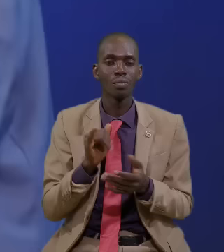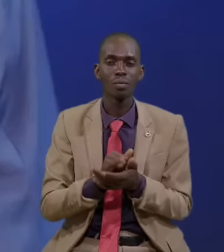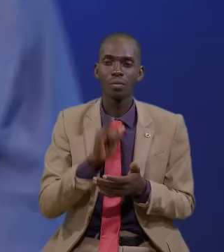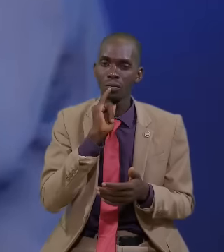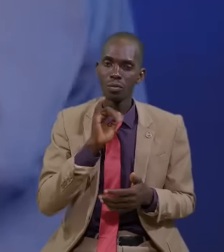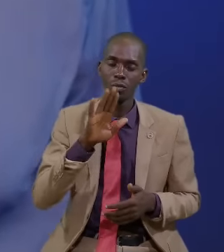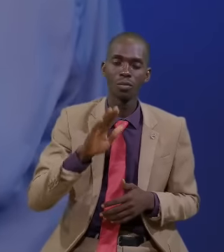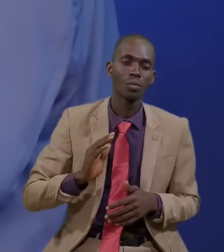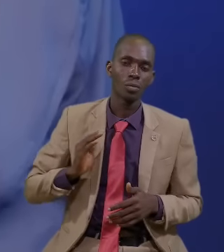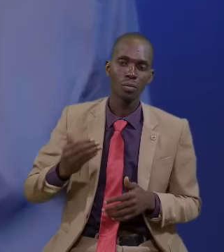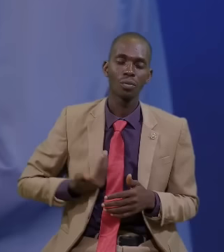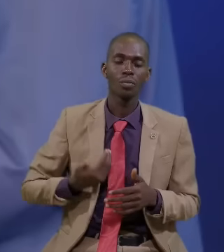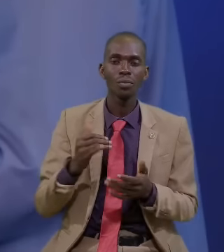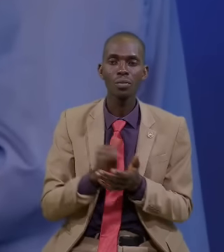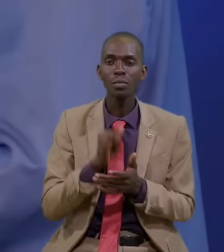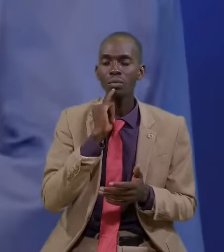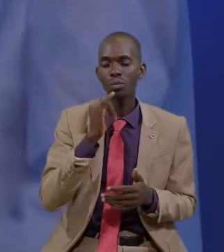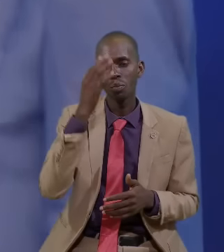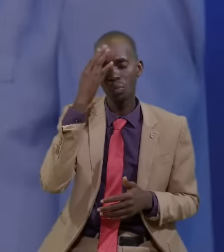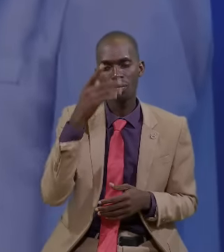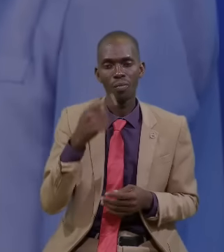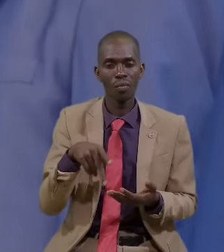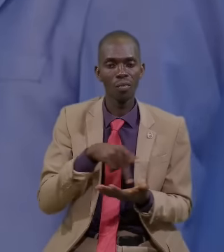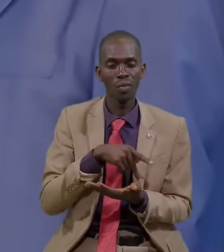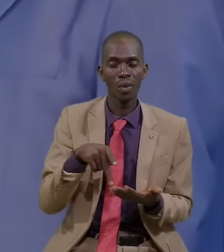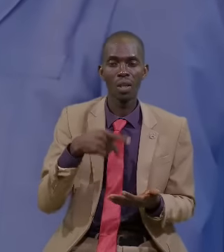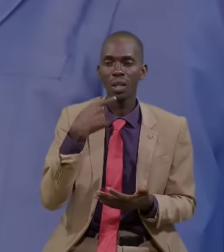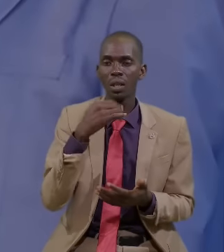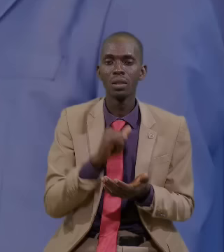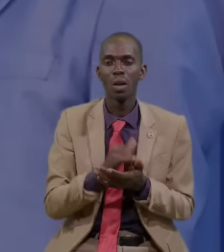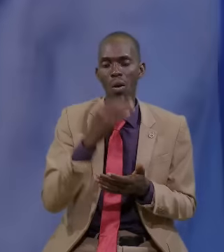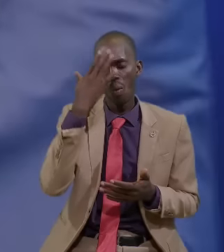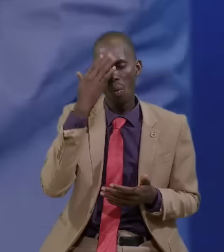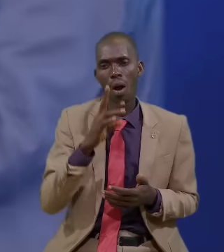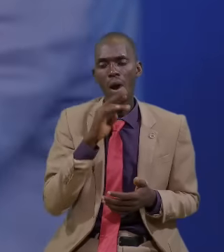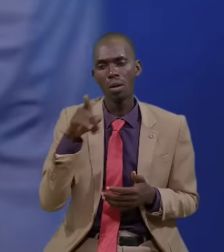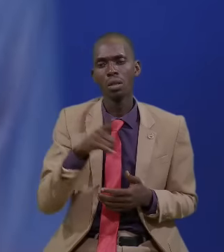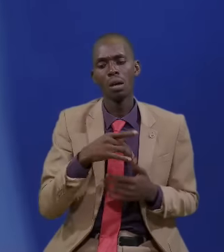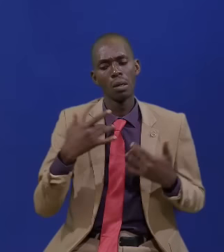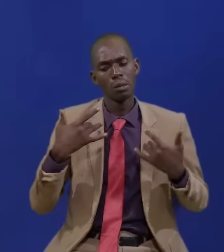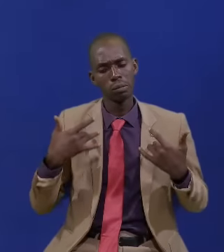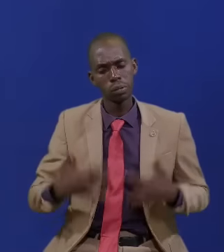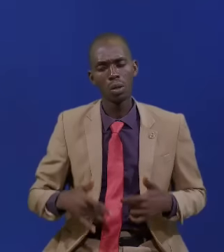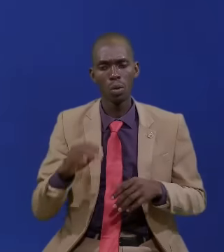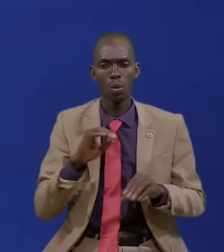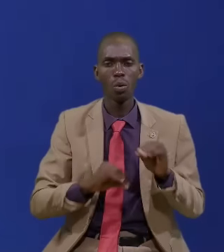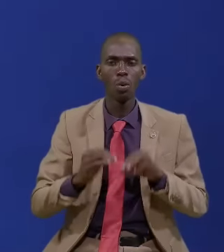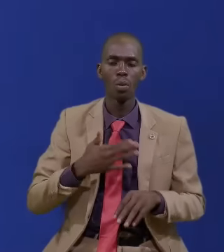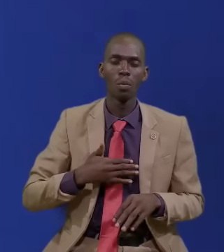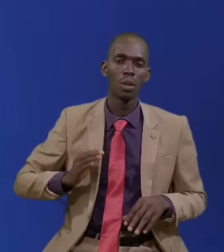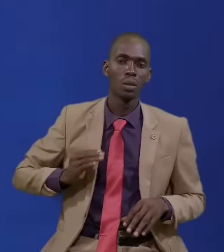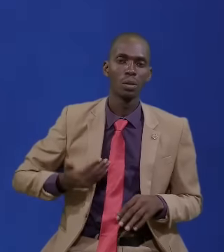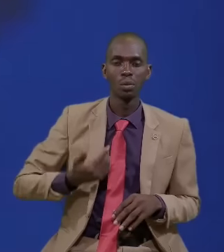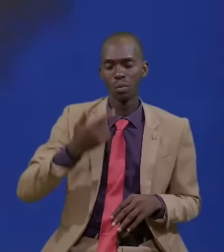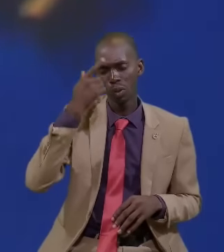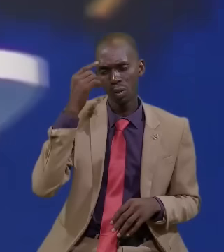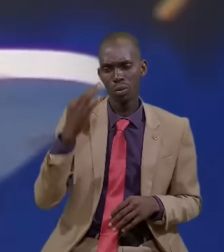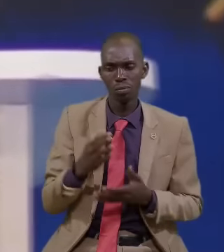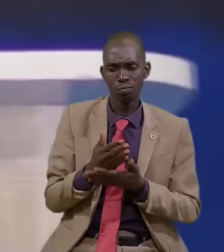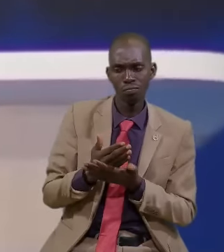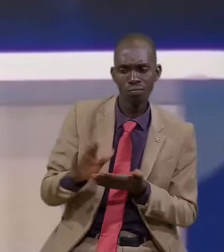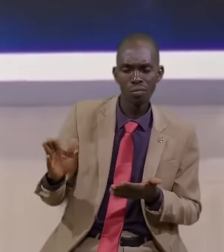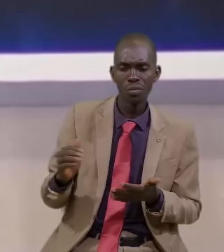the psalmist said. Why art thou cast down, O my soul? Because of the dejection and the